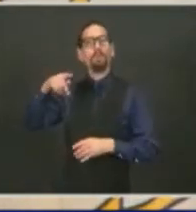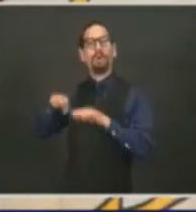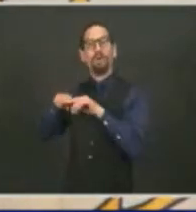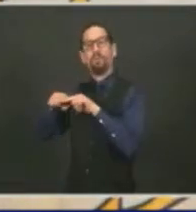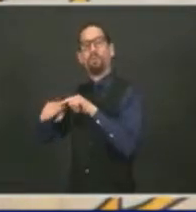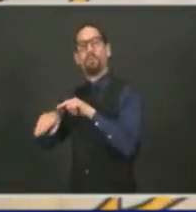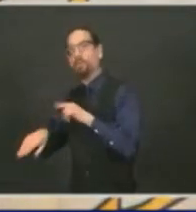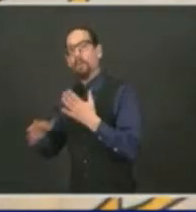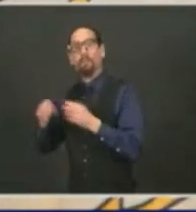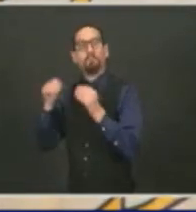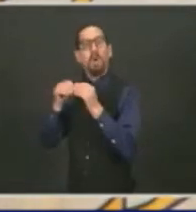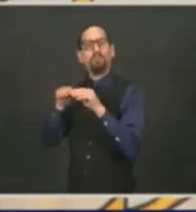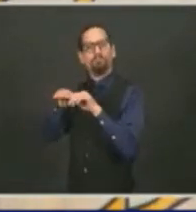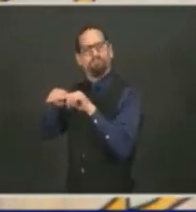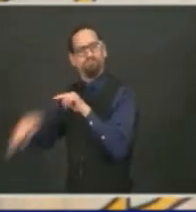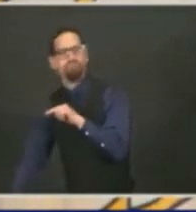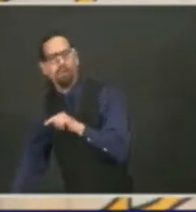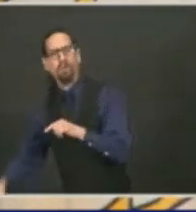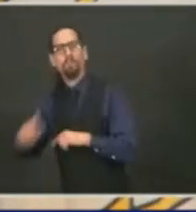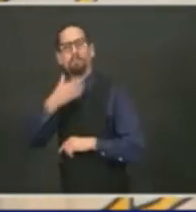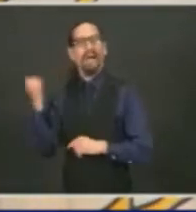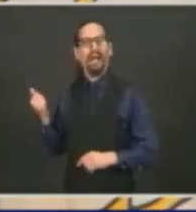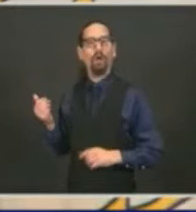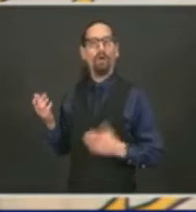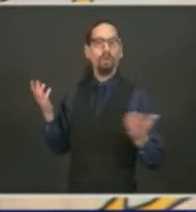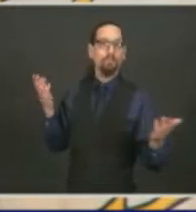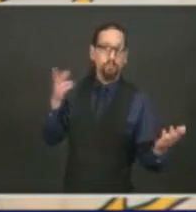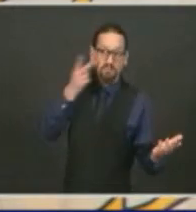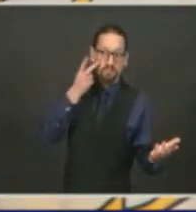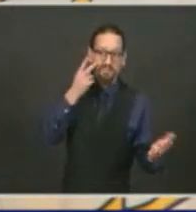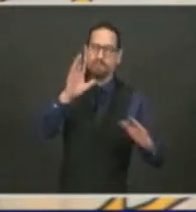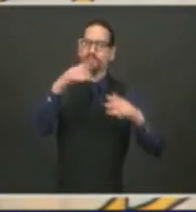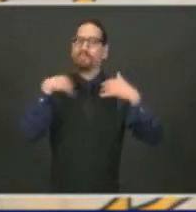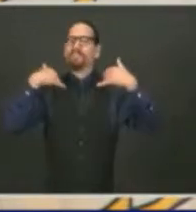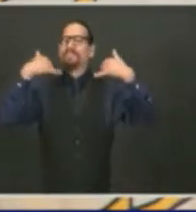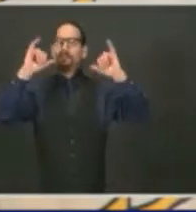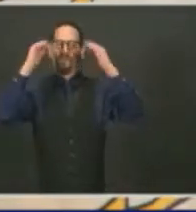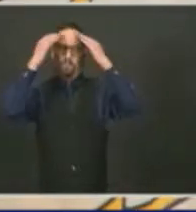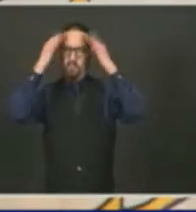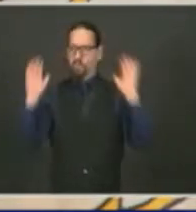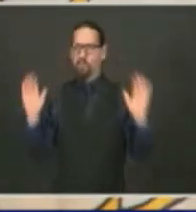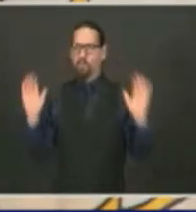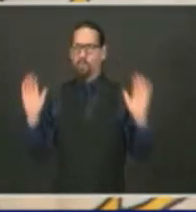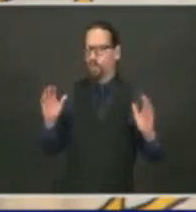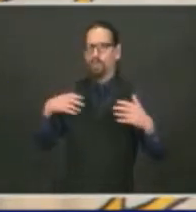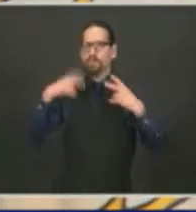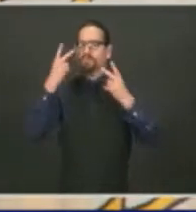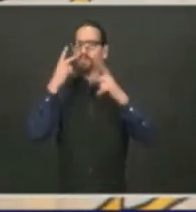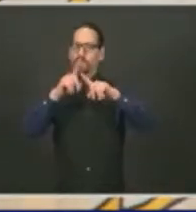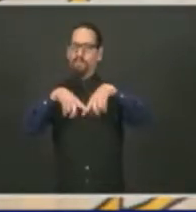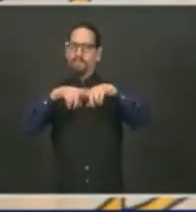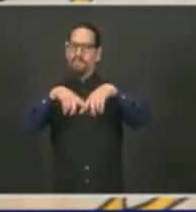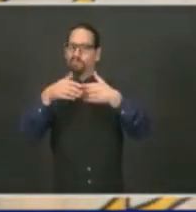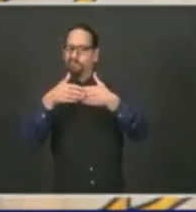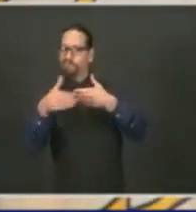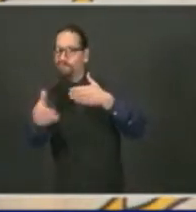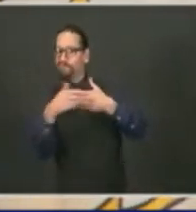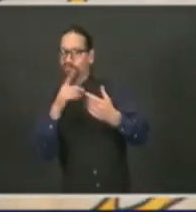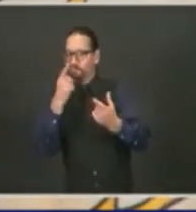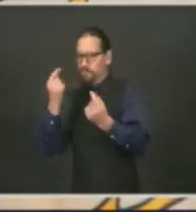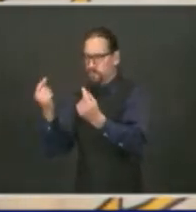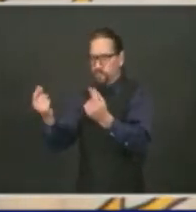sure for some time what impacts the factors will have, but what we have to do now